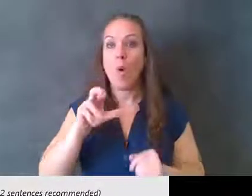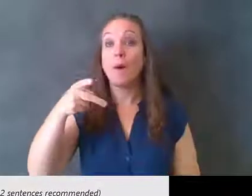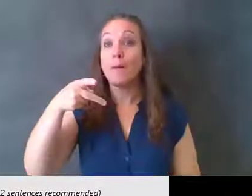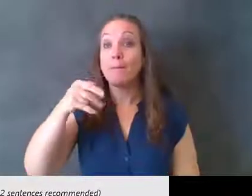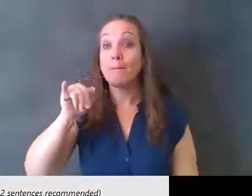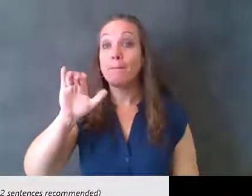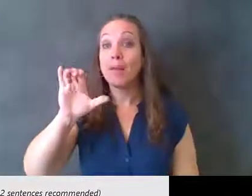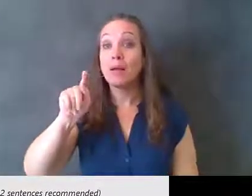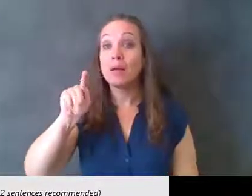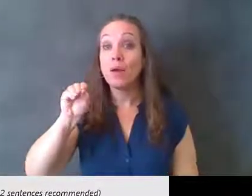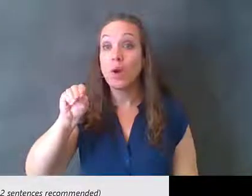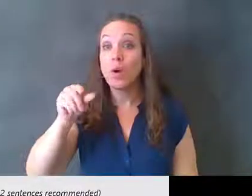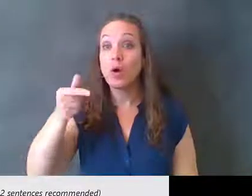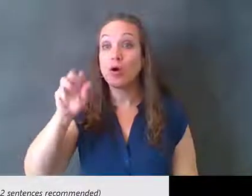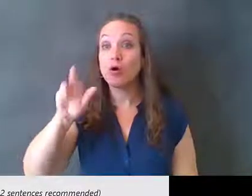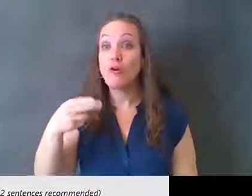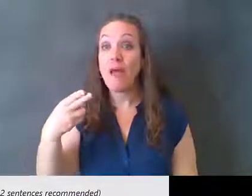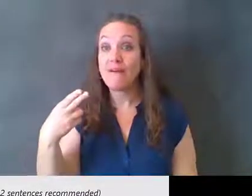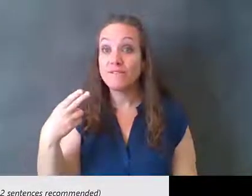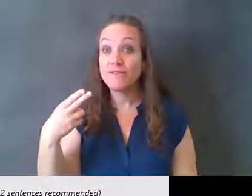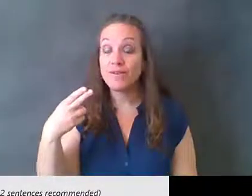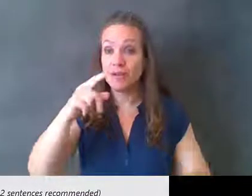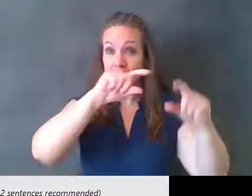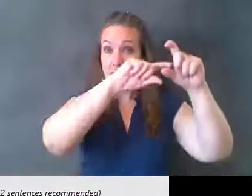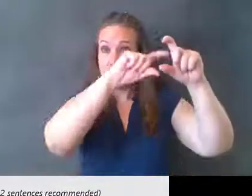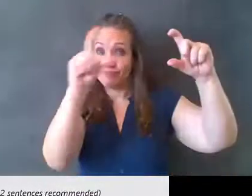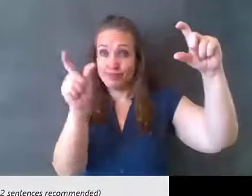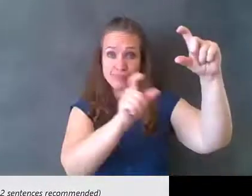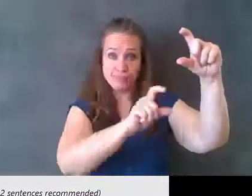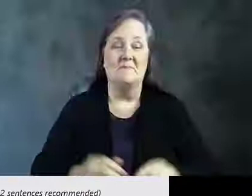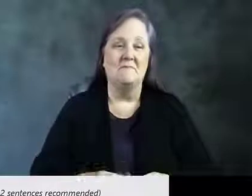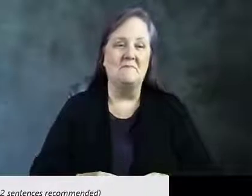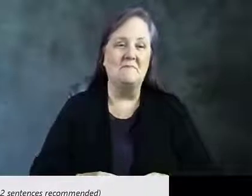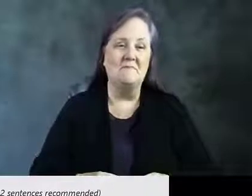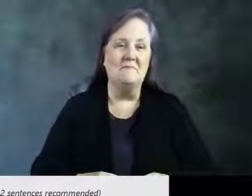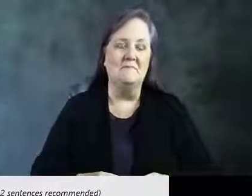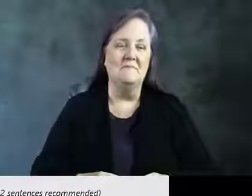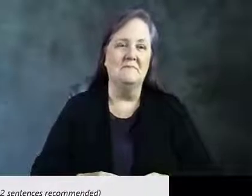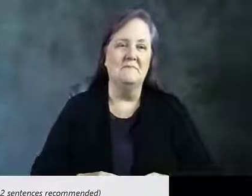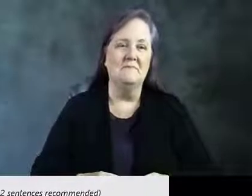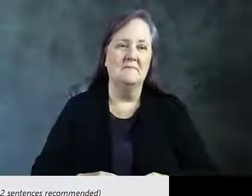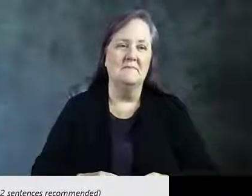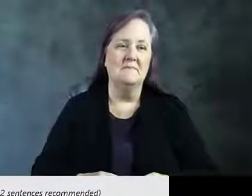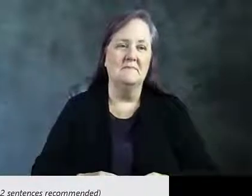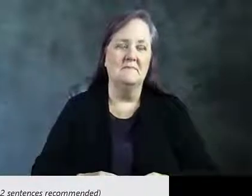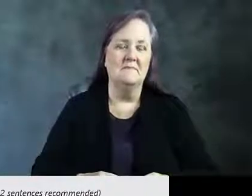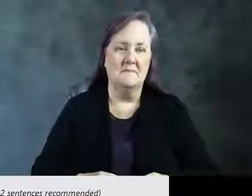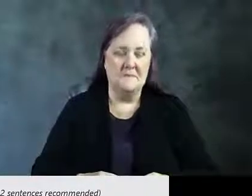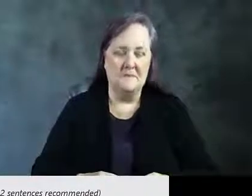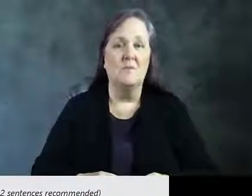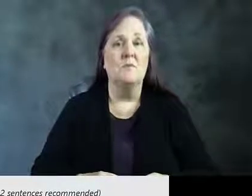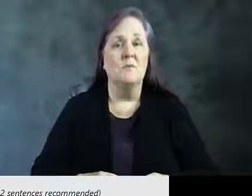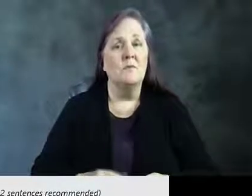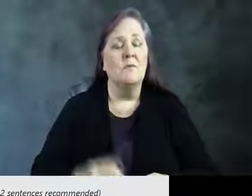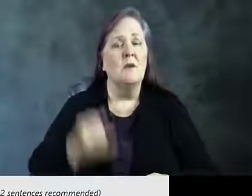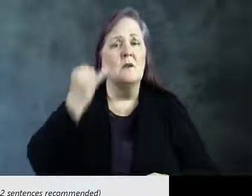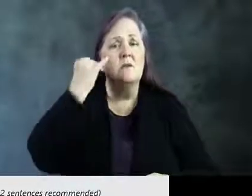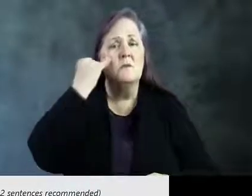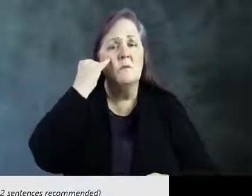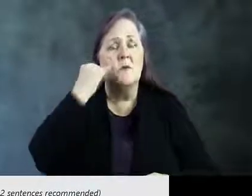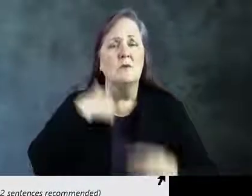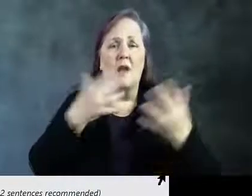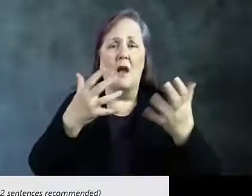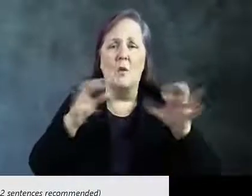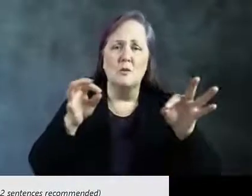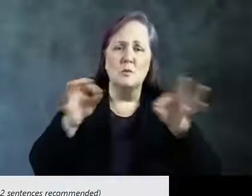then you're going to want to describe that in the body of your document. So if I were to describe the image